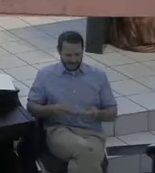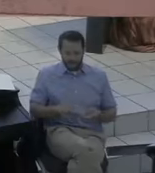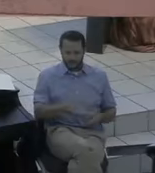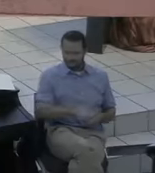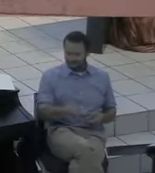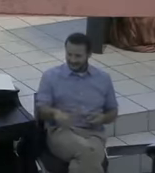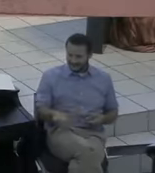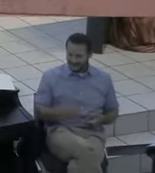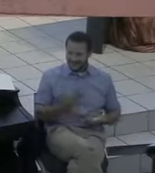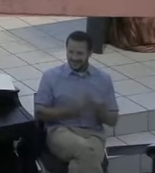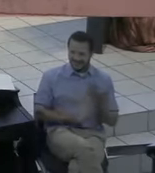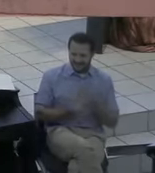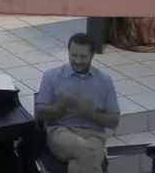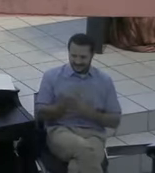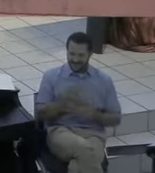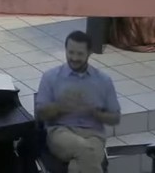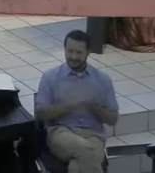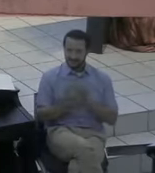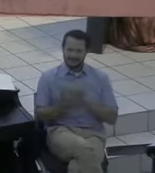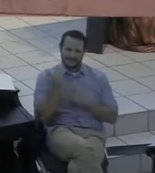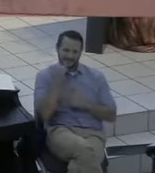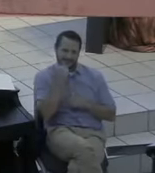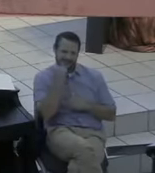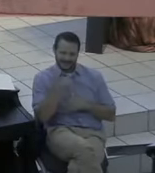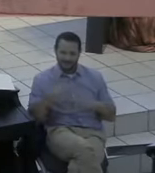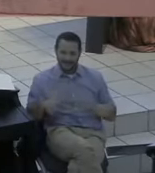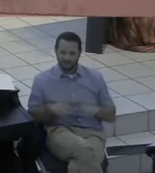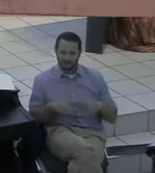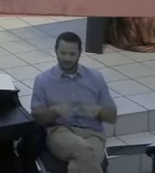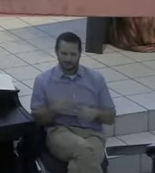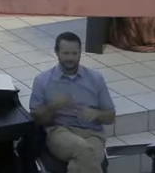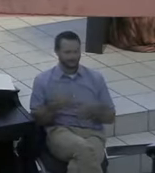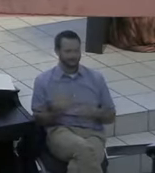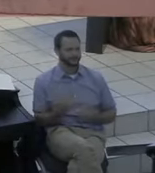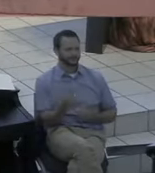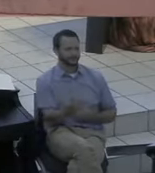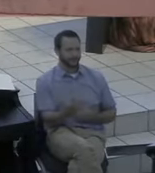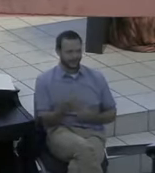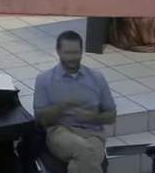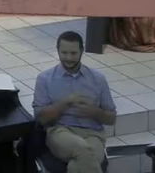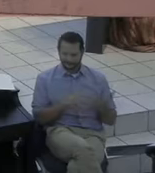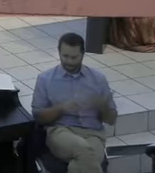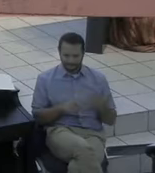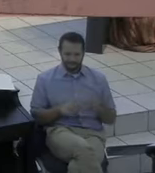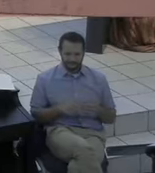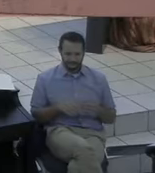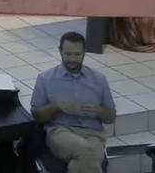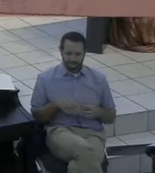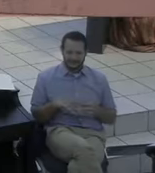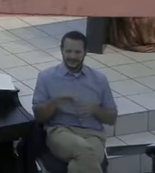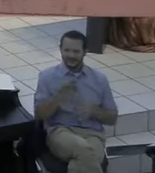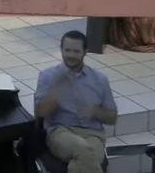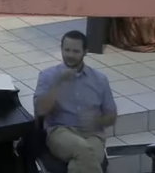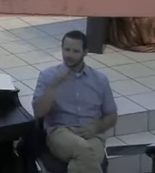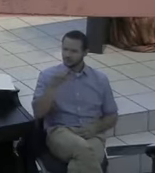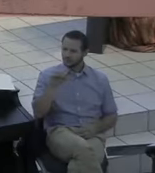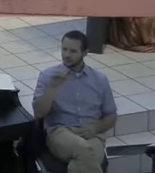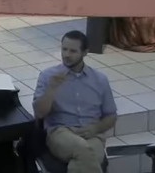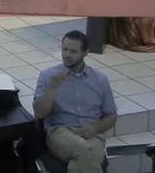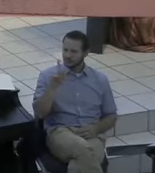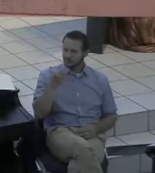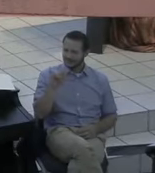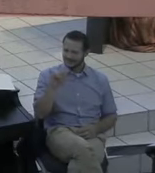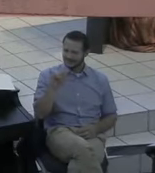feet and into our daily actions. So I offer you now this week's spiritual toolkit to